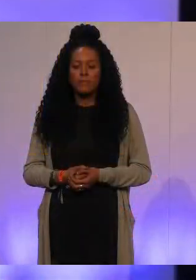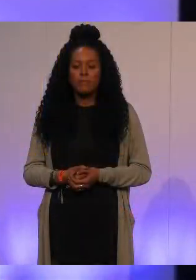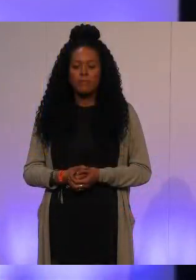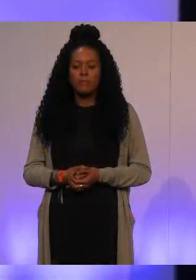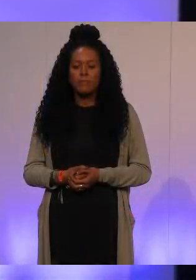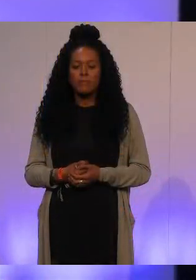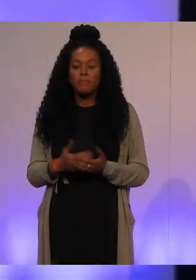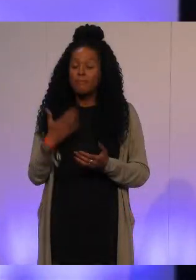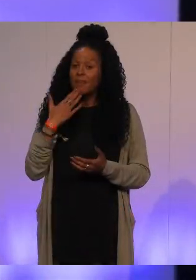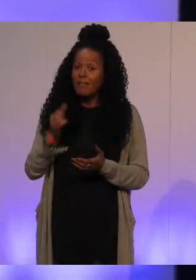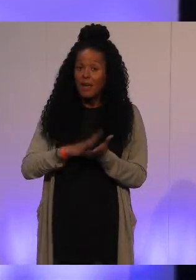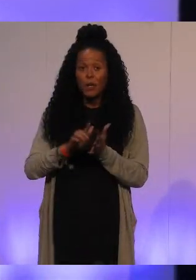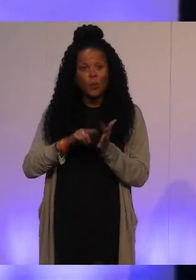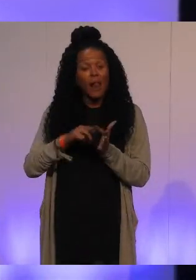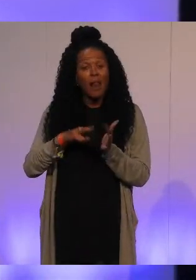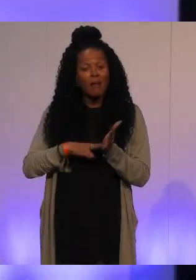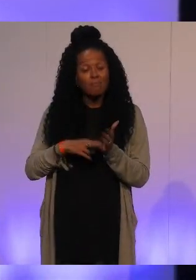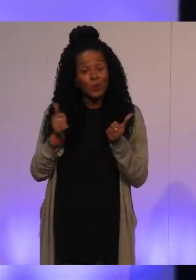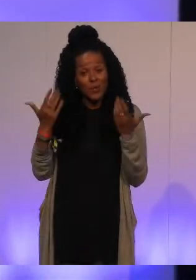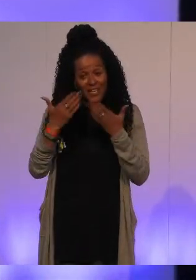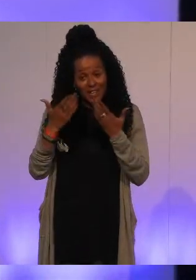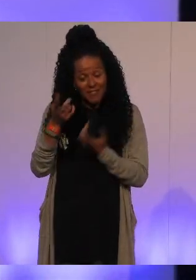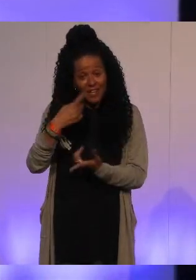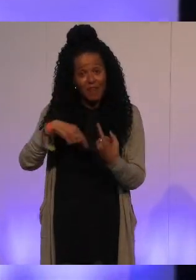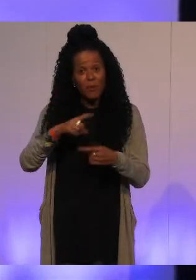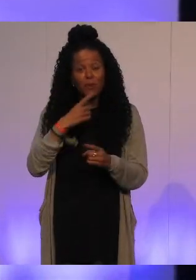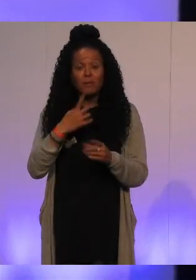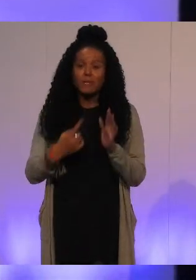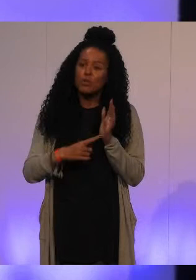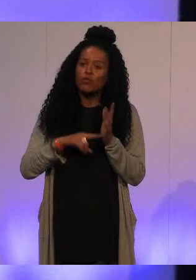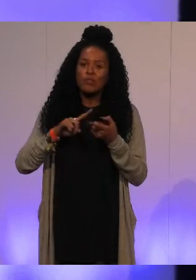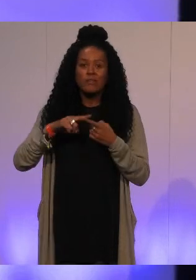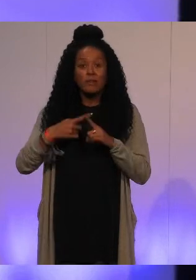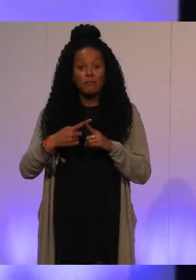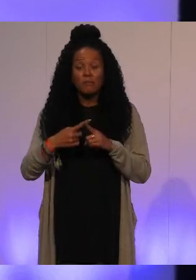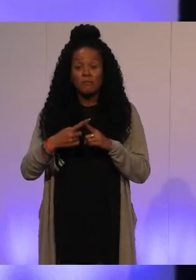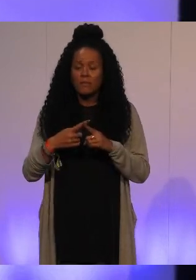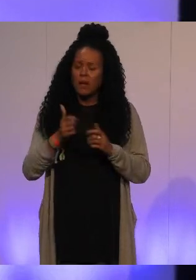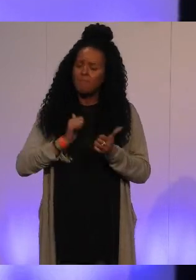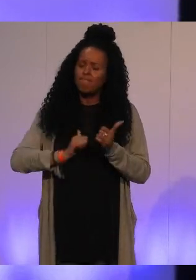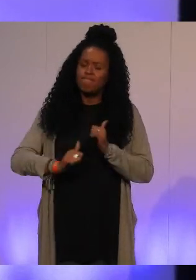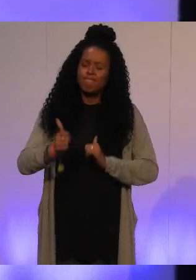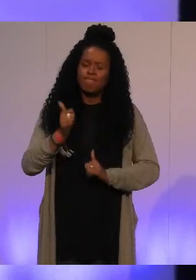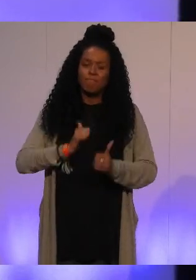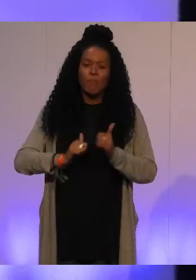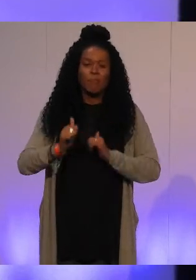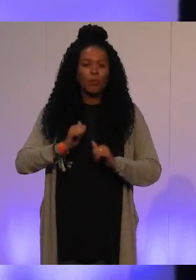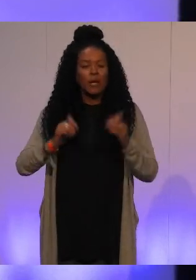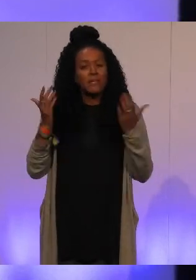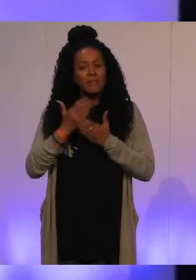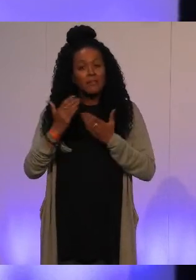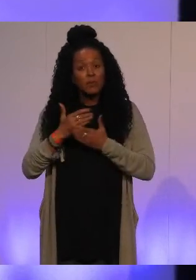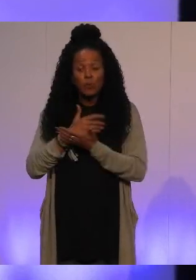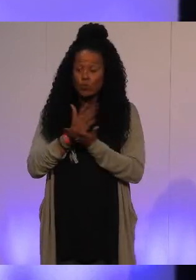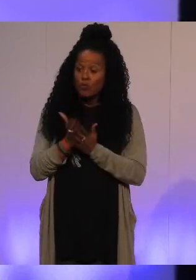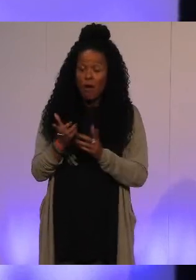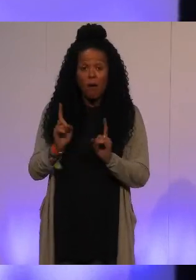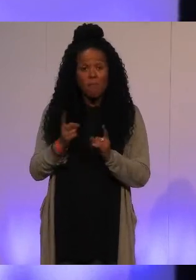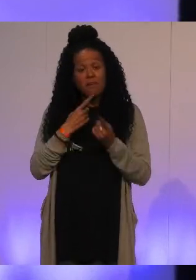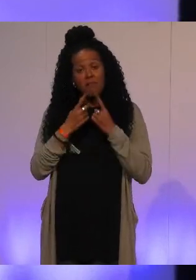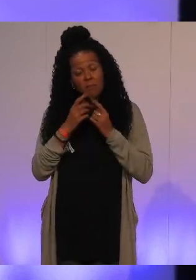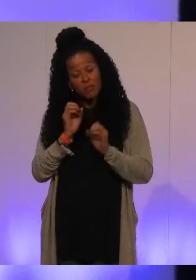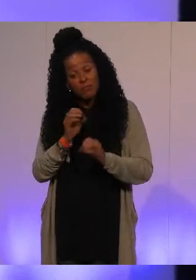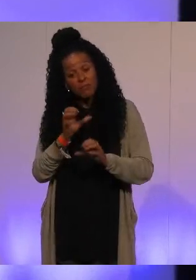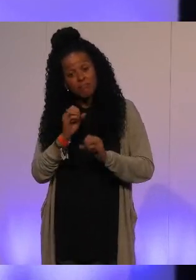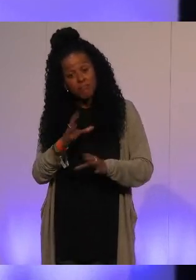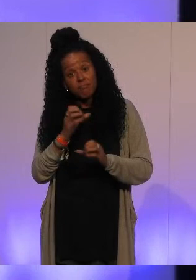Thank you, Helen, and good evening, everyone. As Chief Executive, I'm really proud this evening to be able to share with you, along with